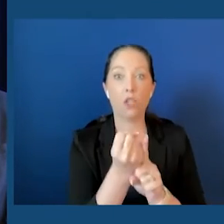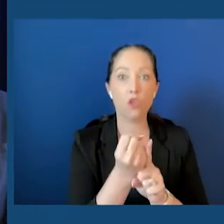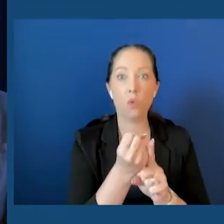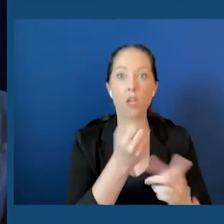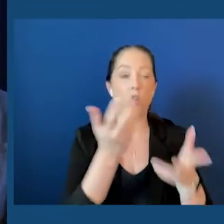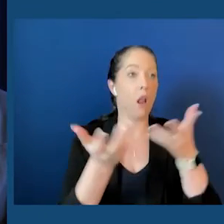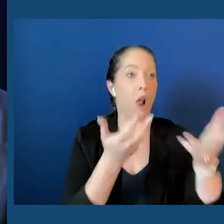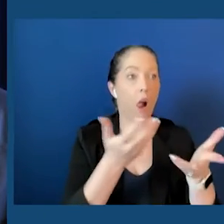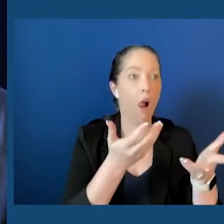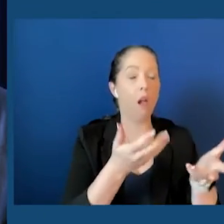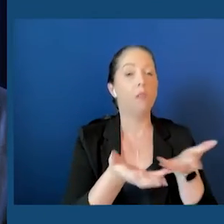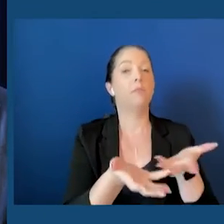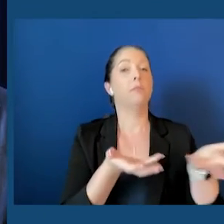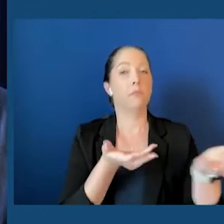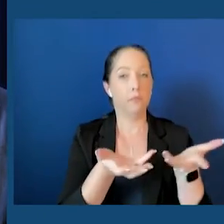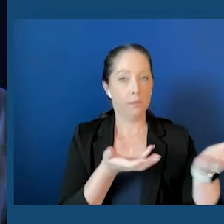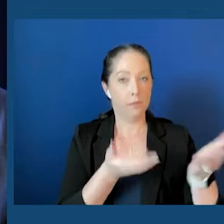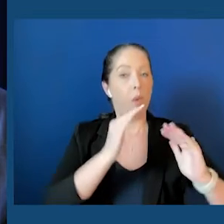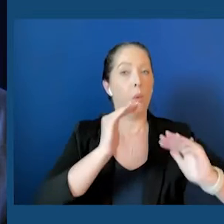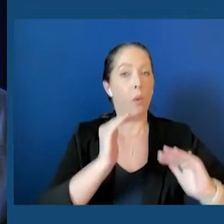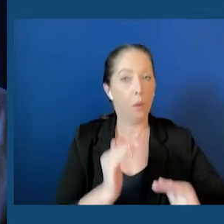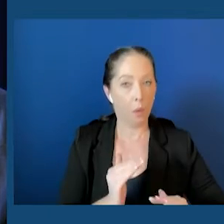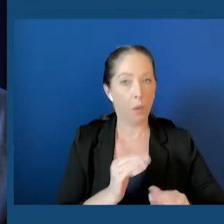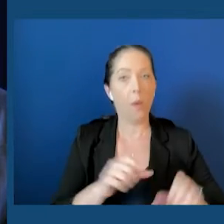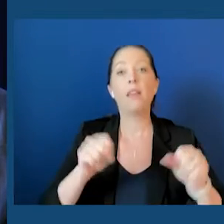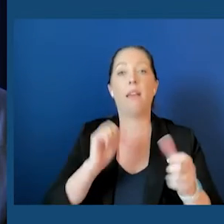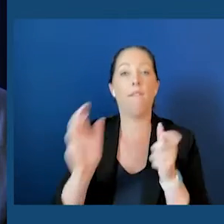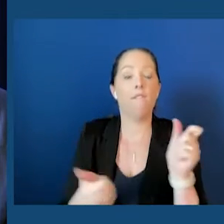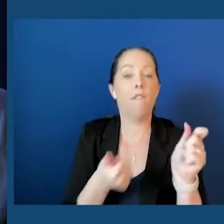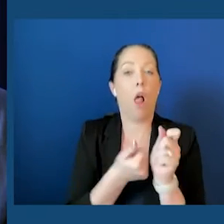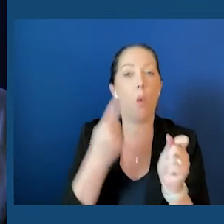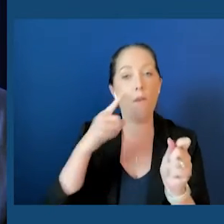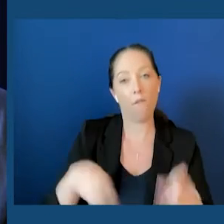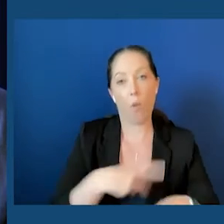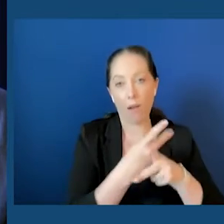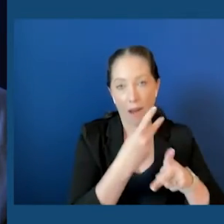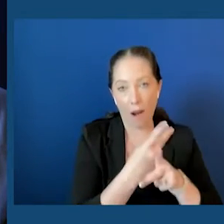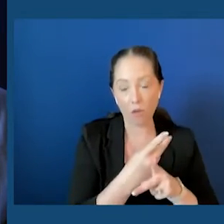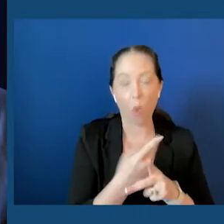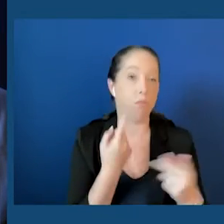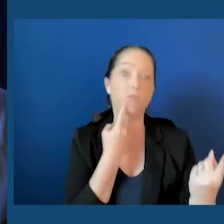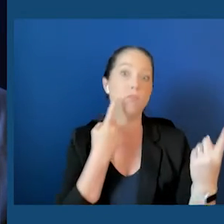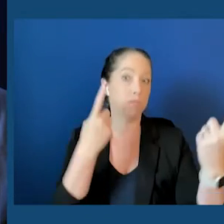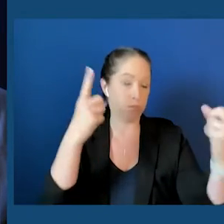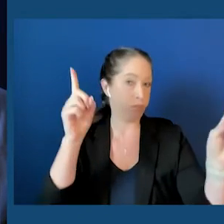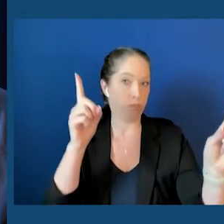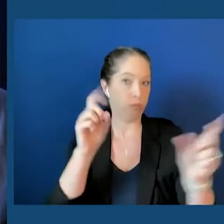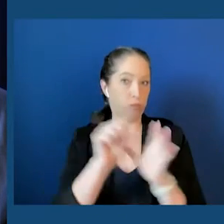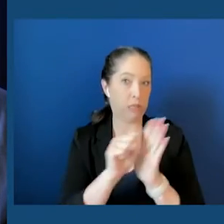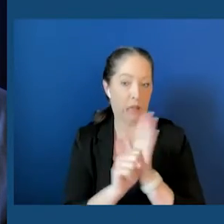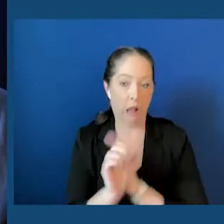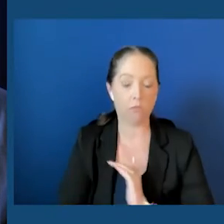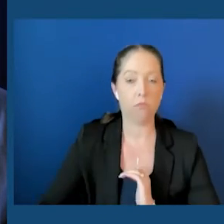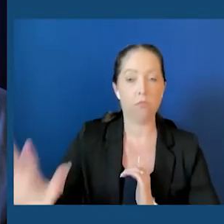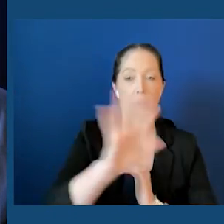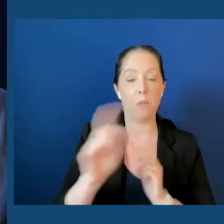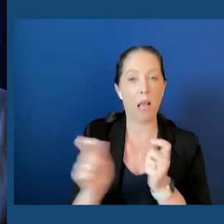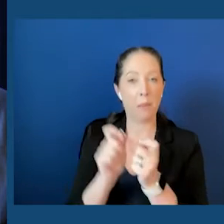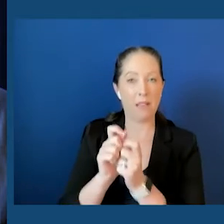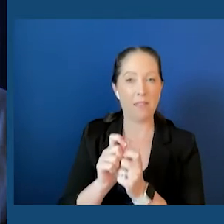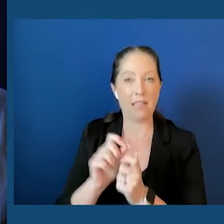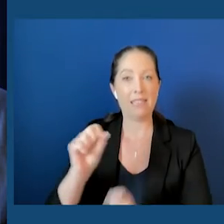in, and then follow up with them for the continuity of care. So it's working really, really well across the state, particularly in Syracuse and